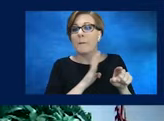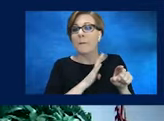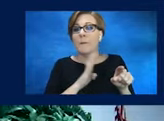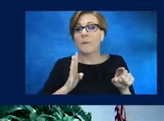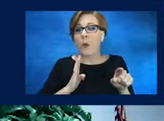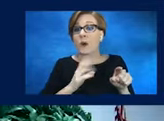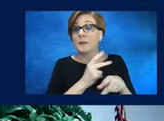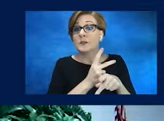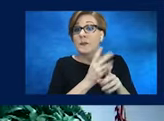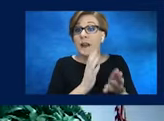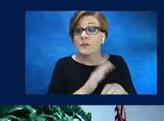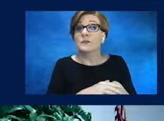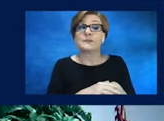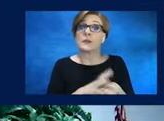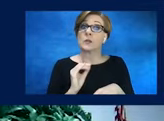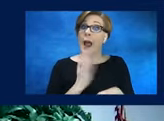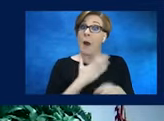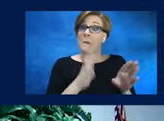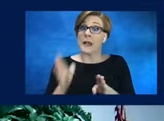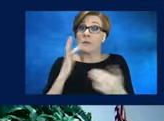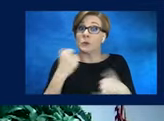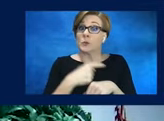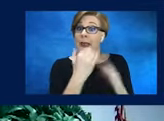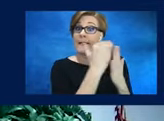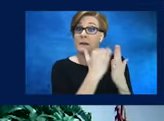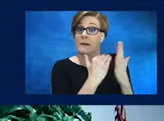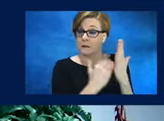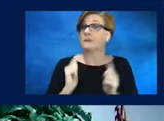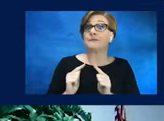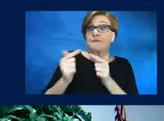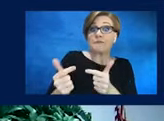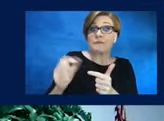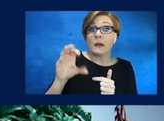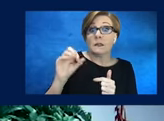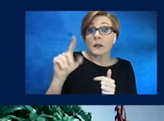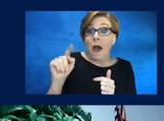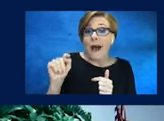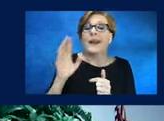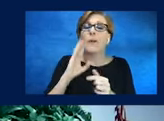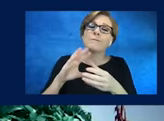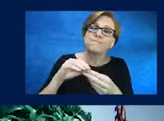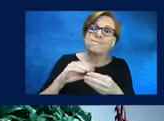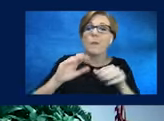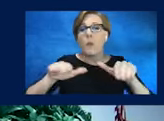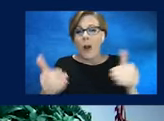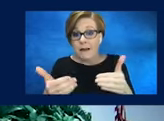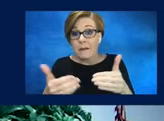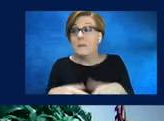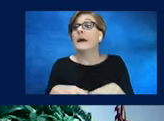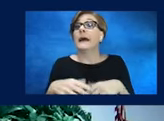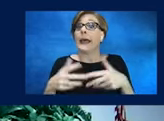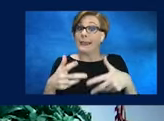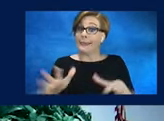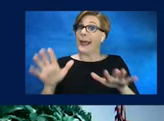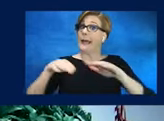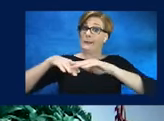me share my agenda with you first. I'm going to turn it over to Scott. He'll provide some welcome words, and then he's going to take